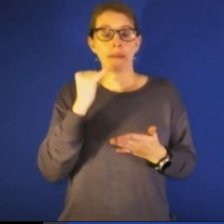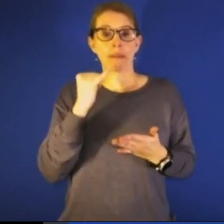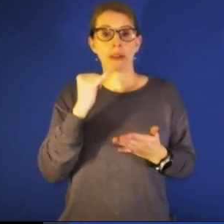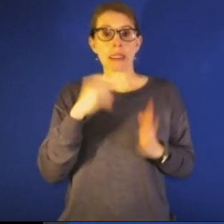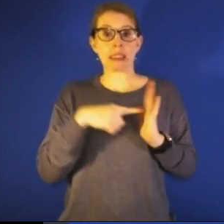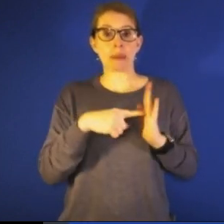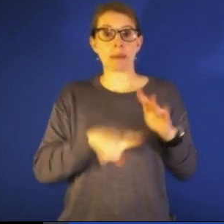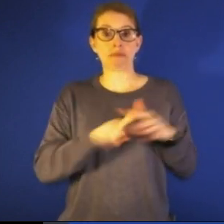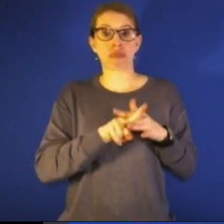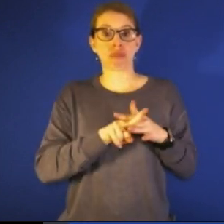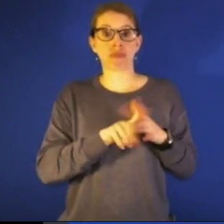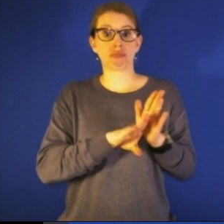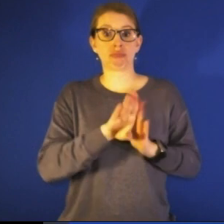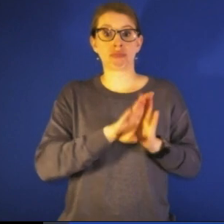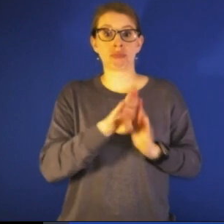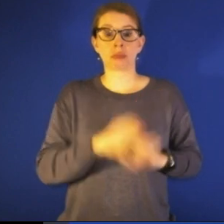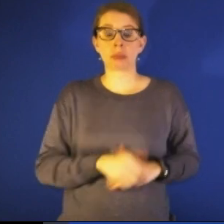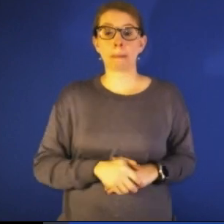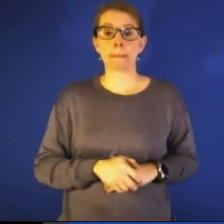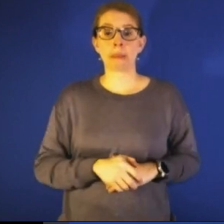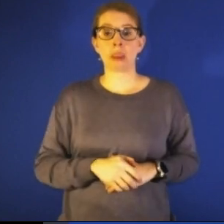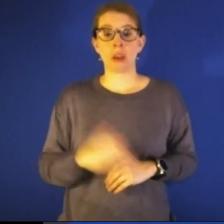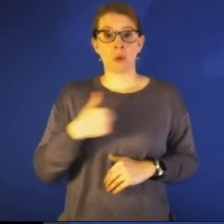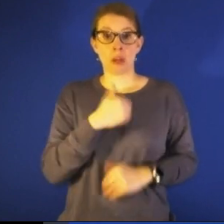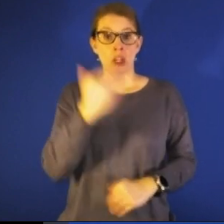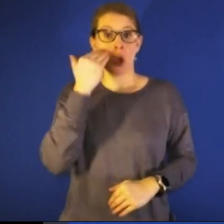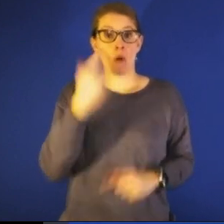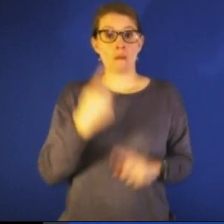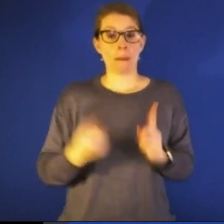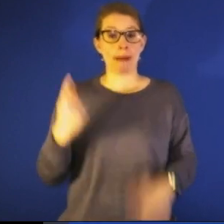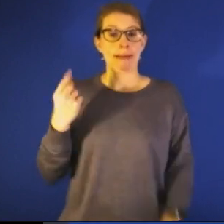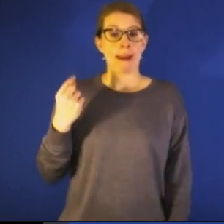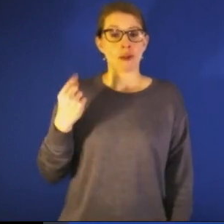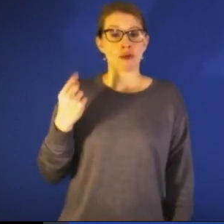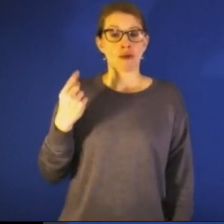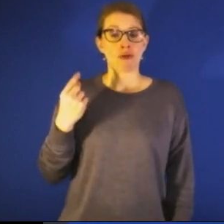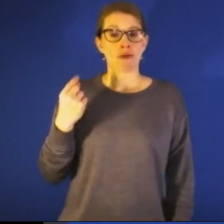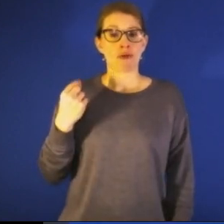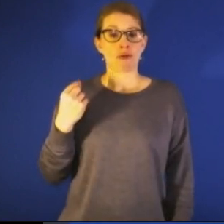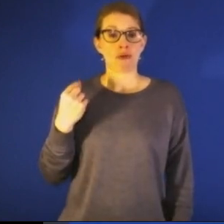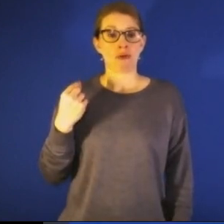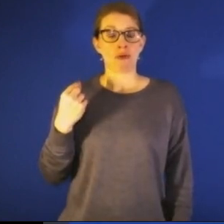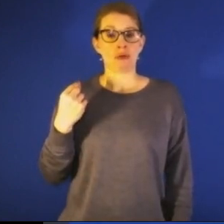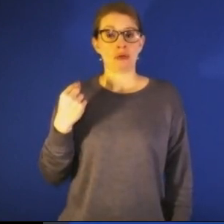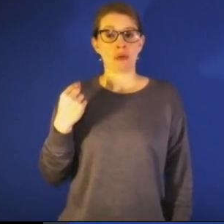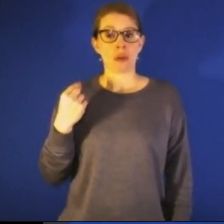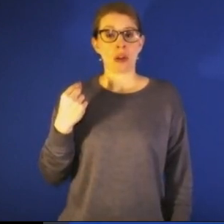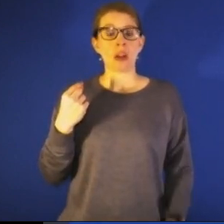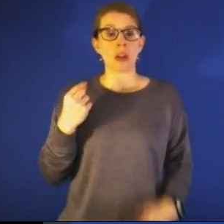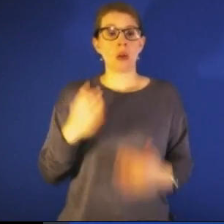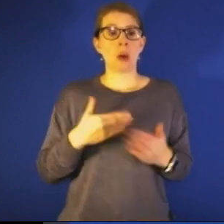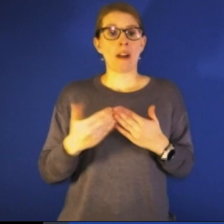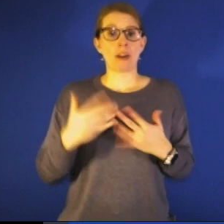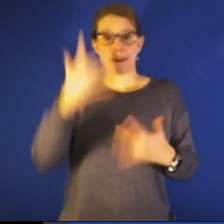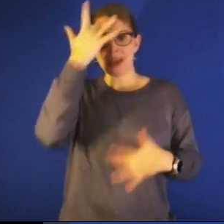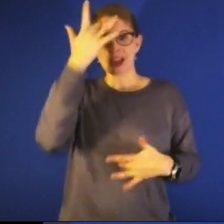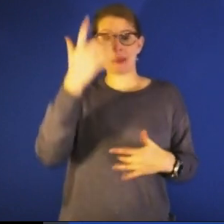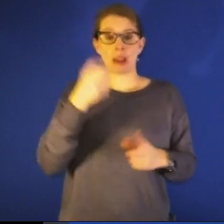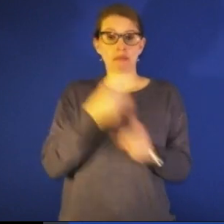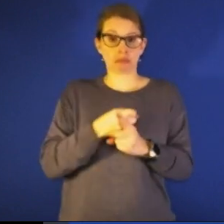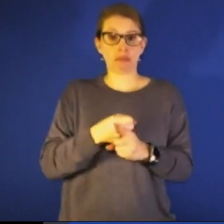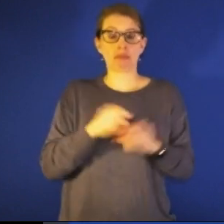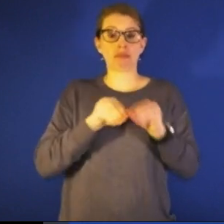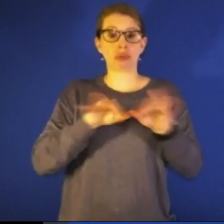symptoms. We do know from last year, when the pandemic first started in 2020, a